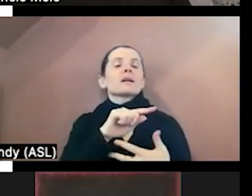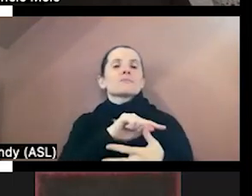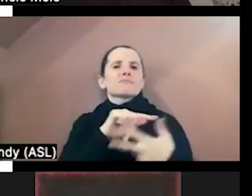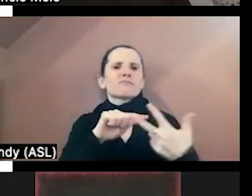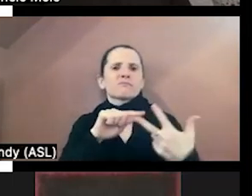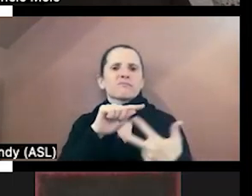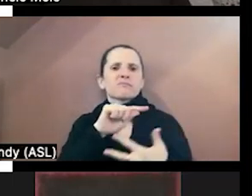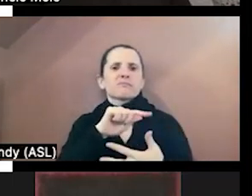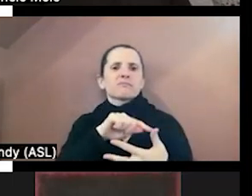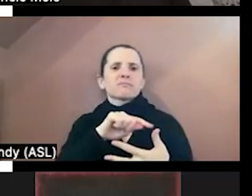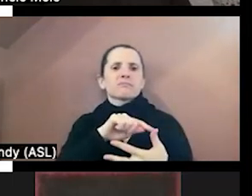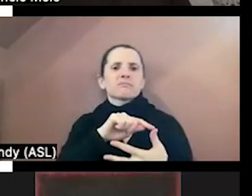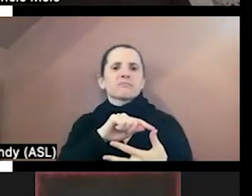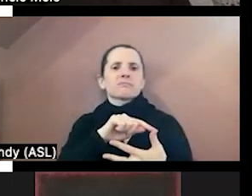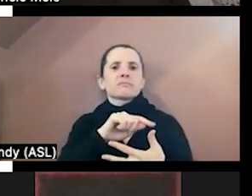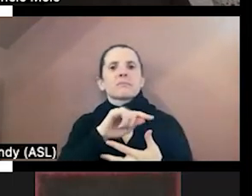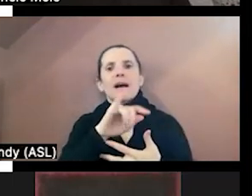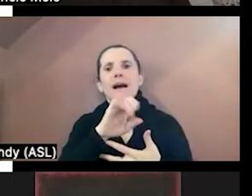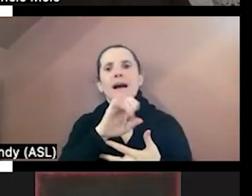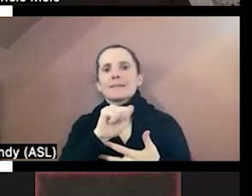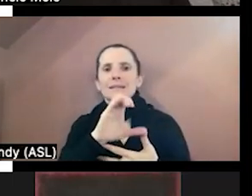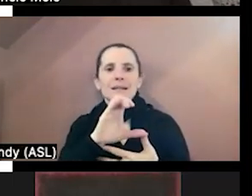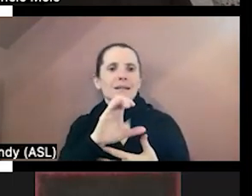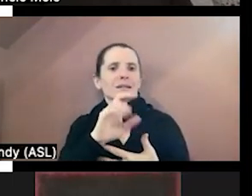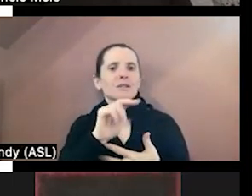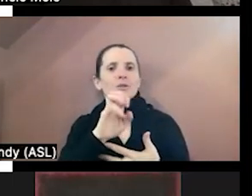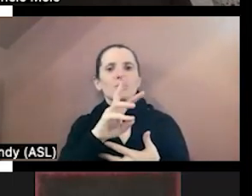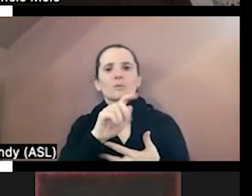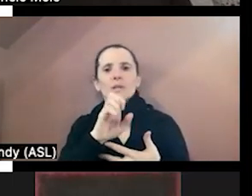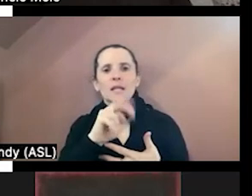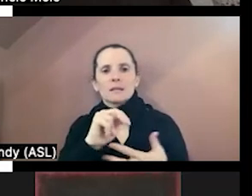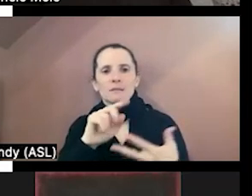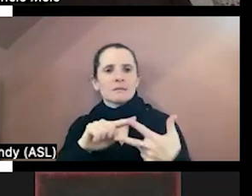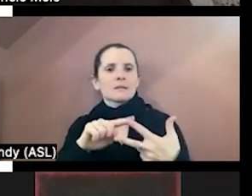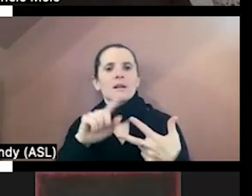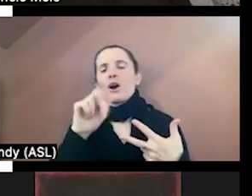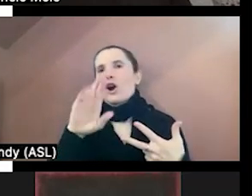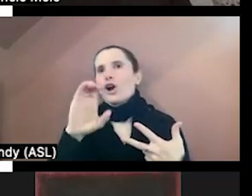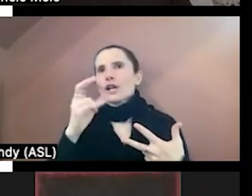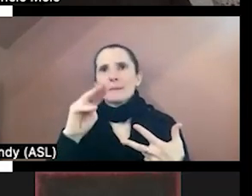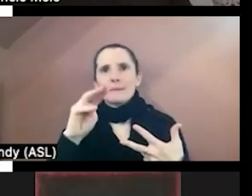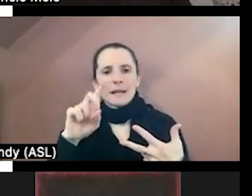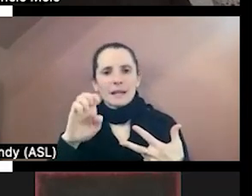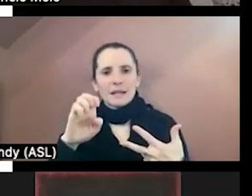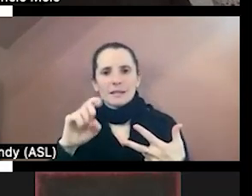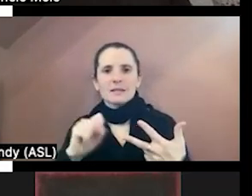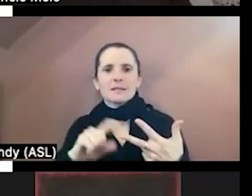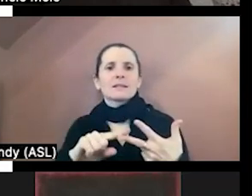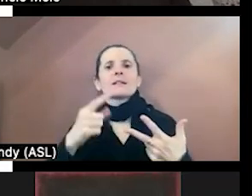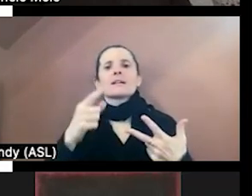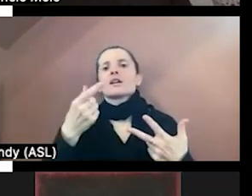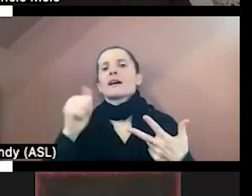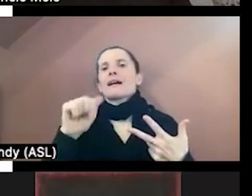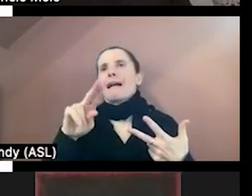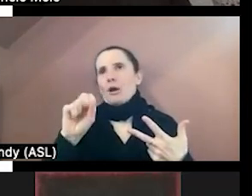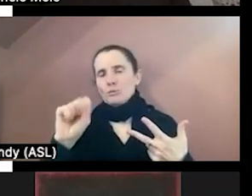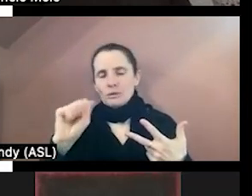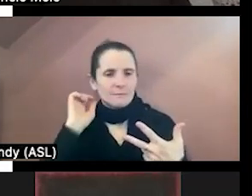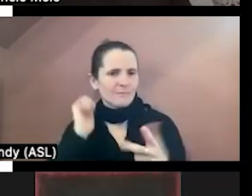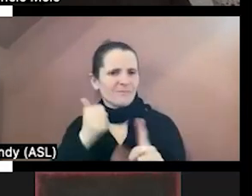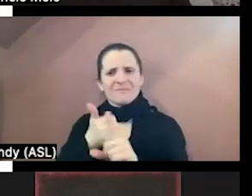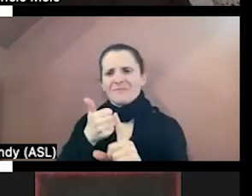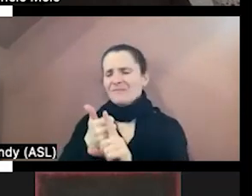already mentioned Sir Isaac Newton. He left us 868 original publications plus